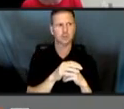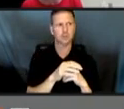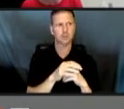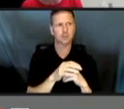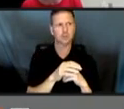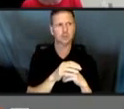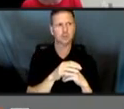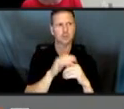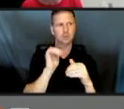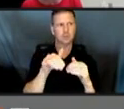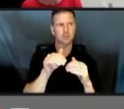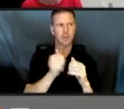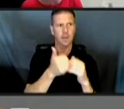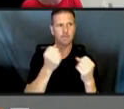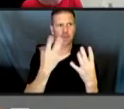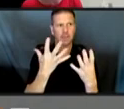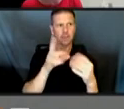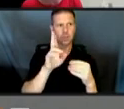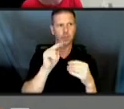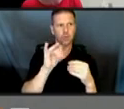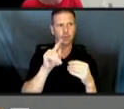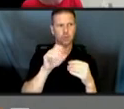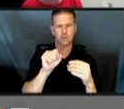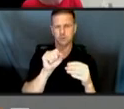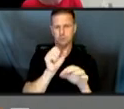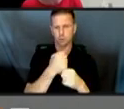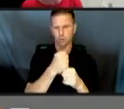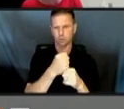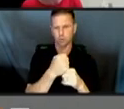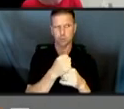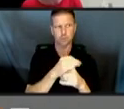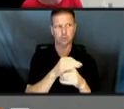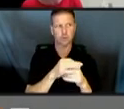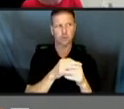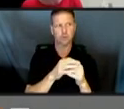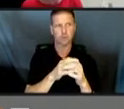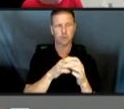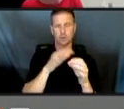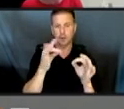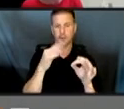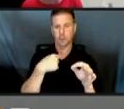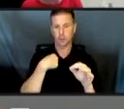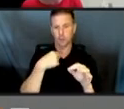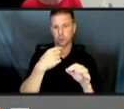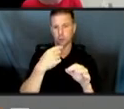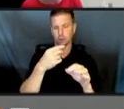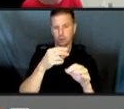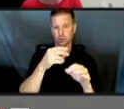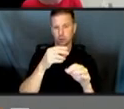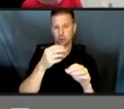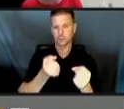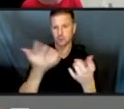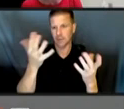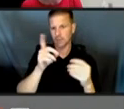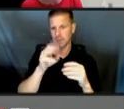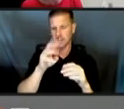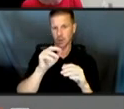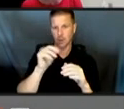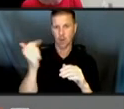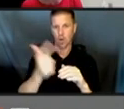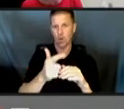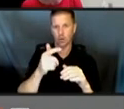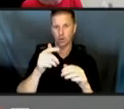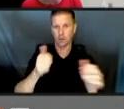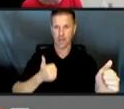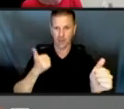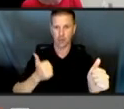That, and then how many units are produced? And so like, if we unlock and like spend down all of the backlog, like